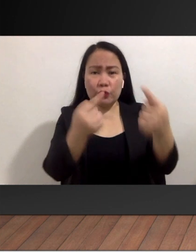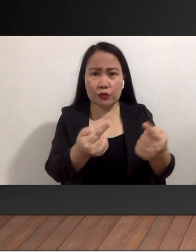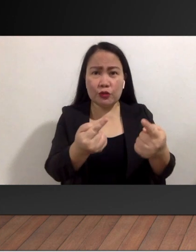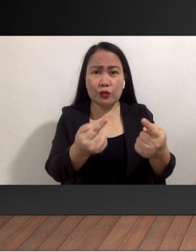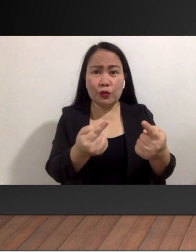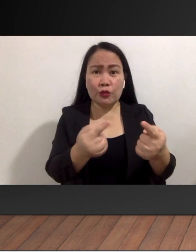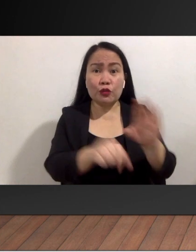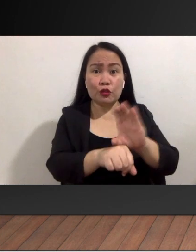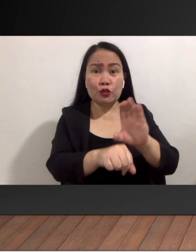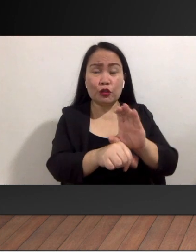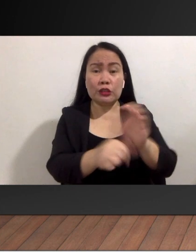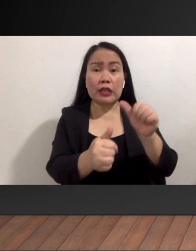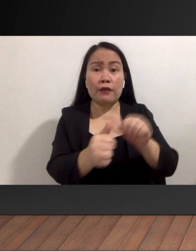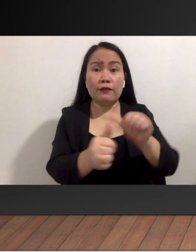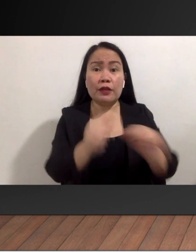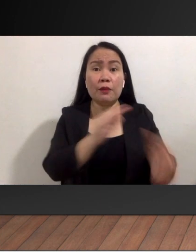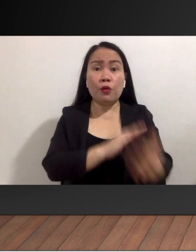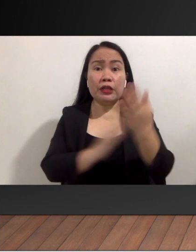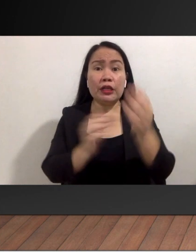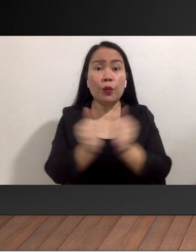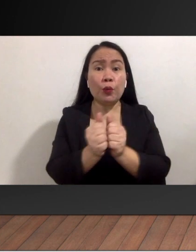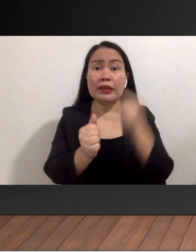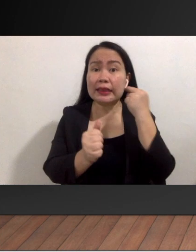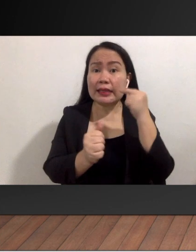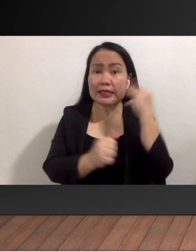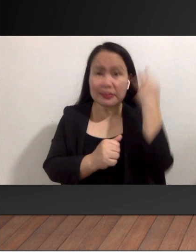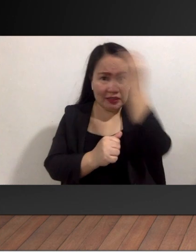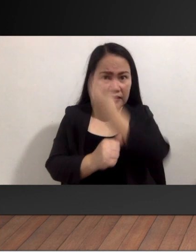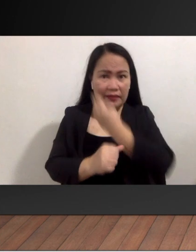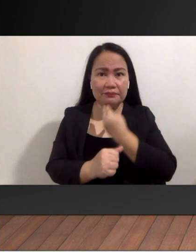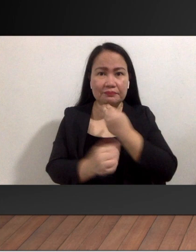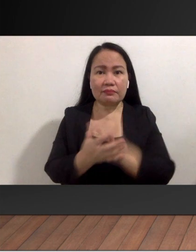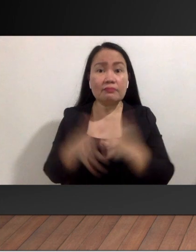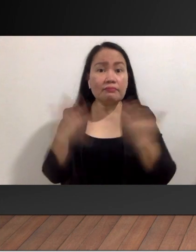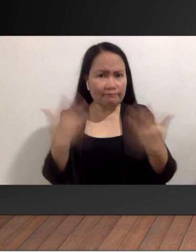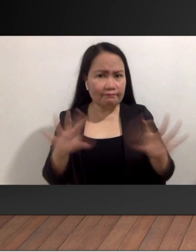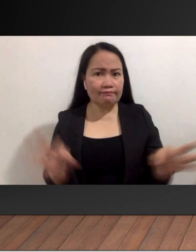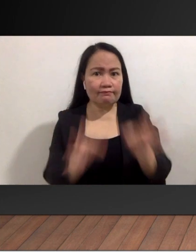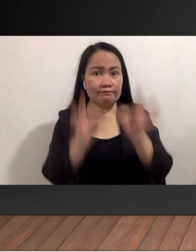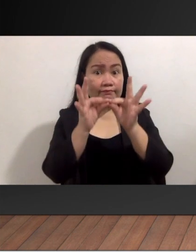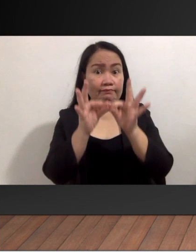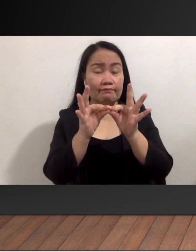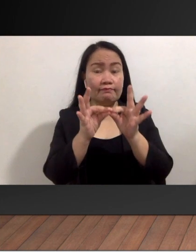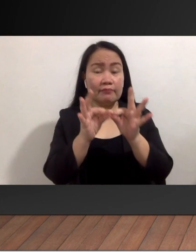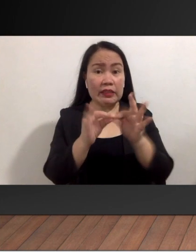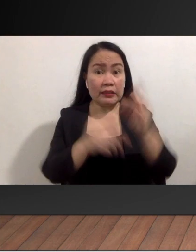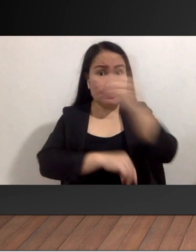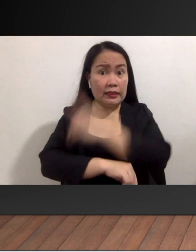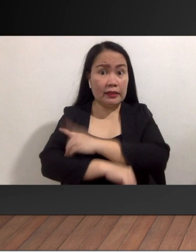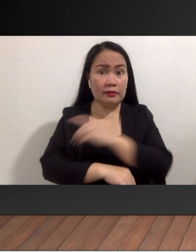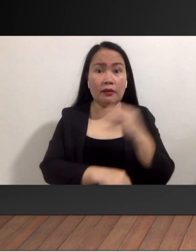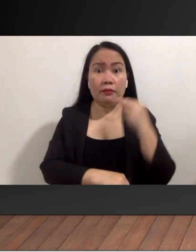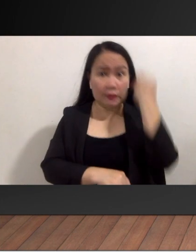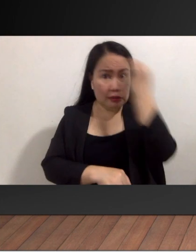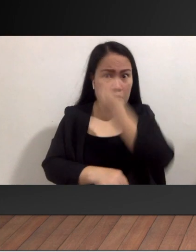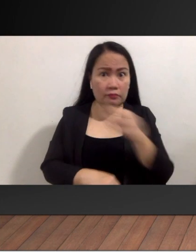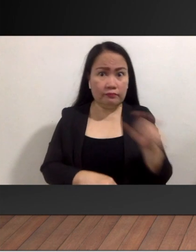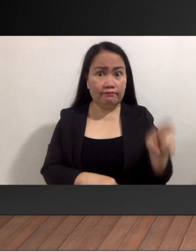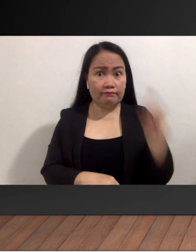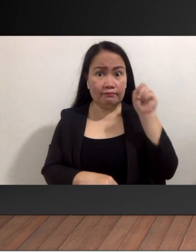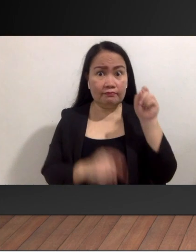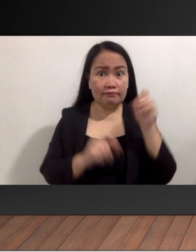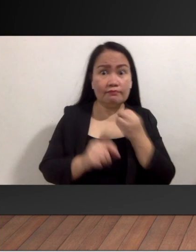church every morning with her niece, Maria Clara. After Mass that day, Maria Clara hurried